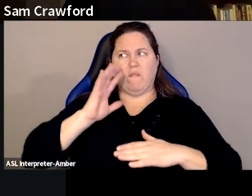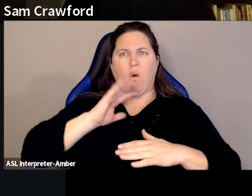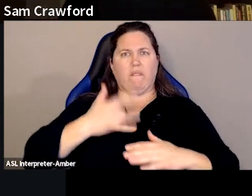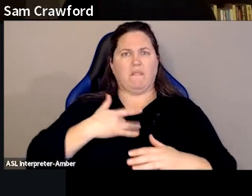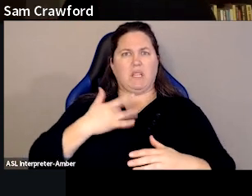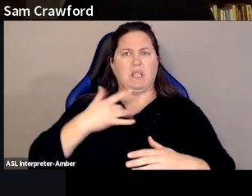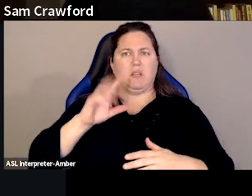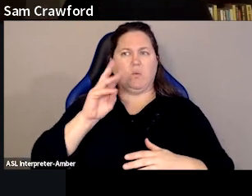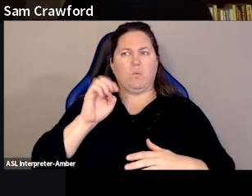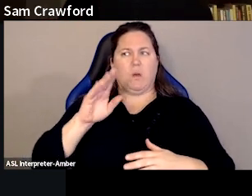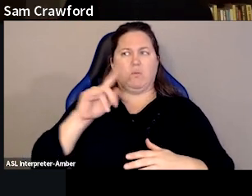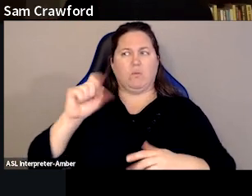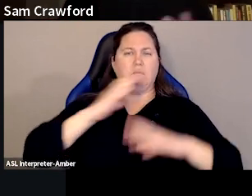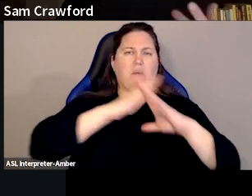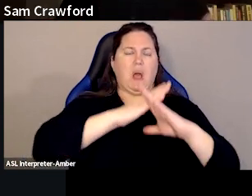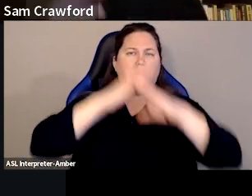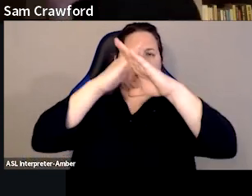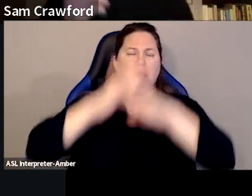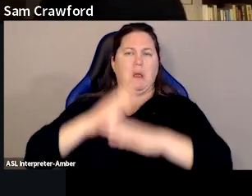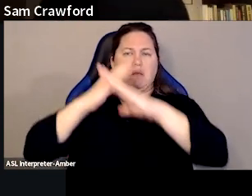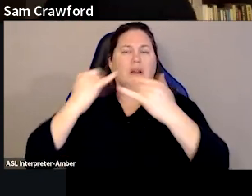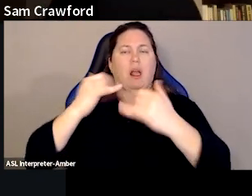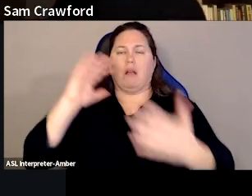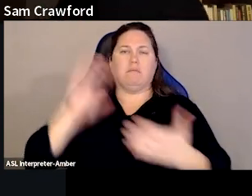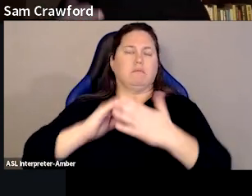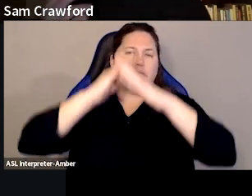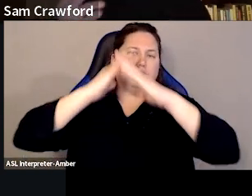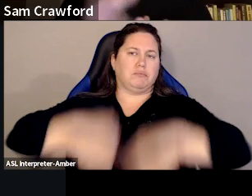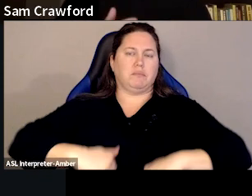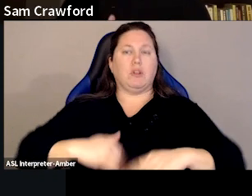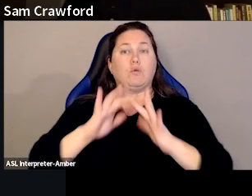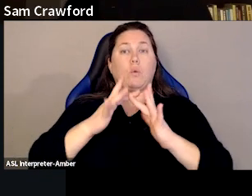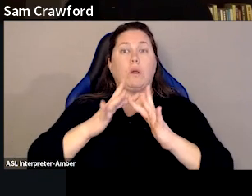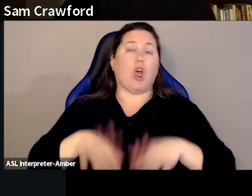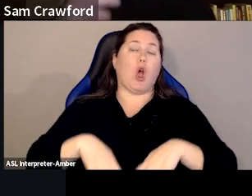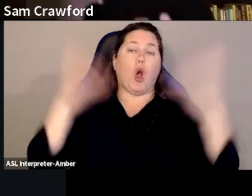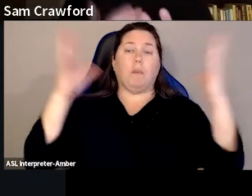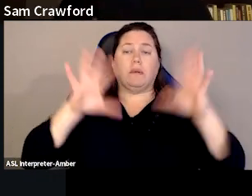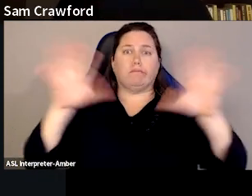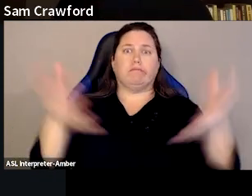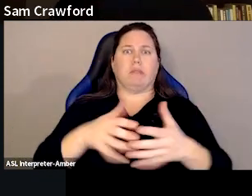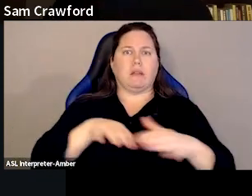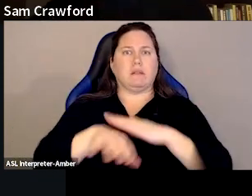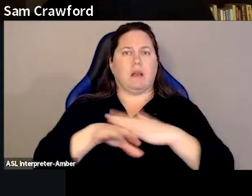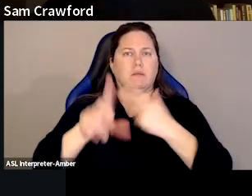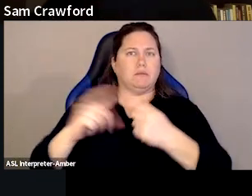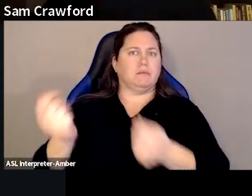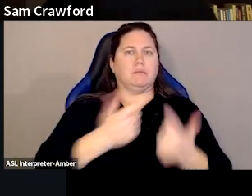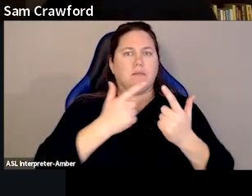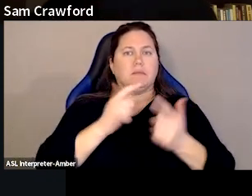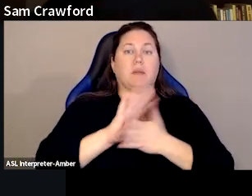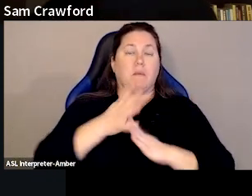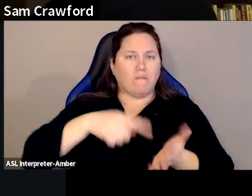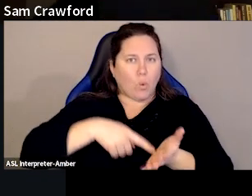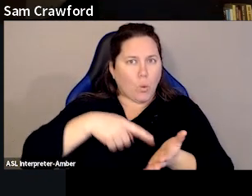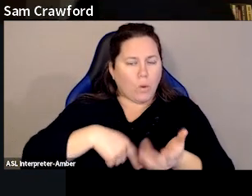tools in general, which has made the internet as a whole increasingly more accessible. It's made it more affordable, and it's made it more efficient.